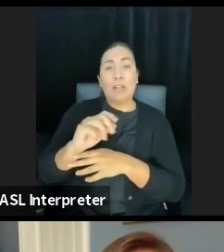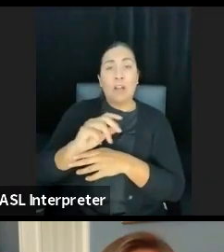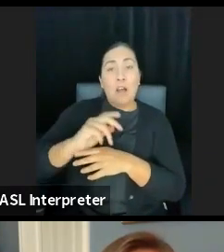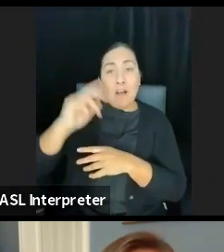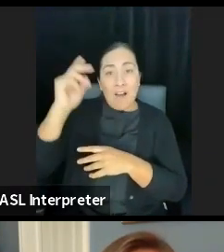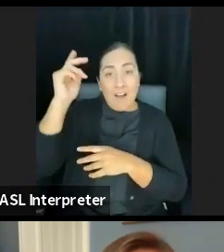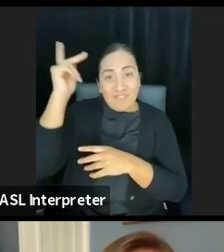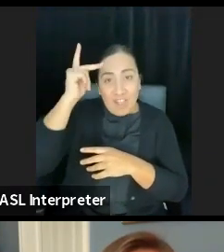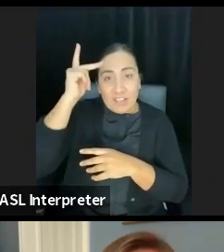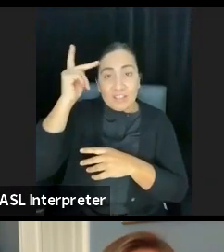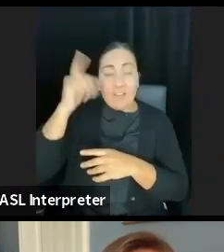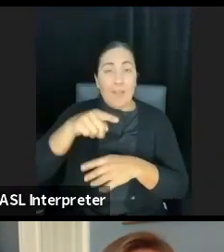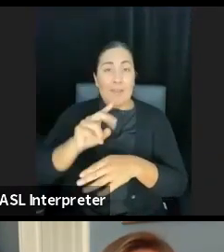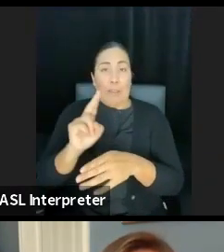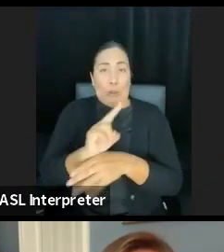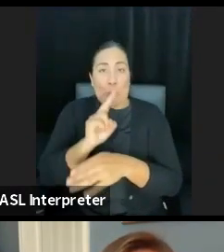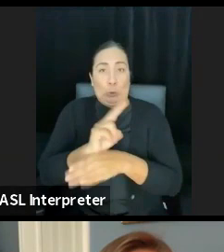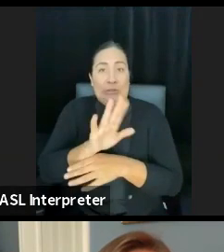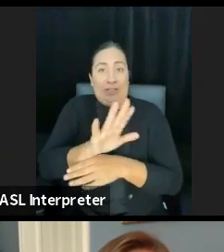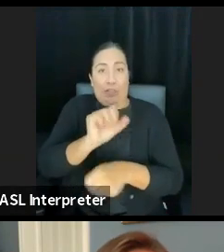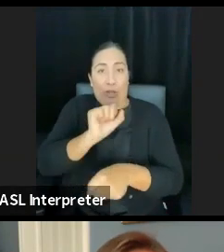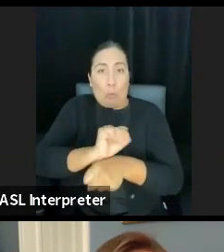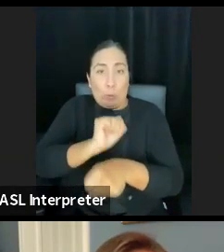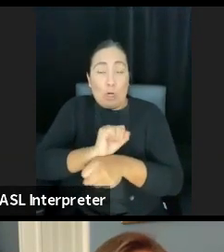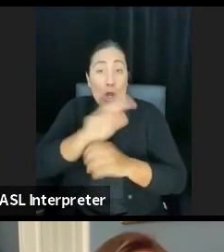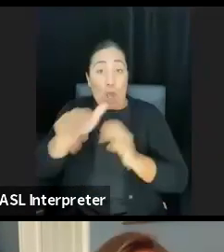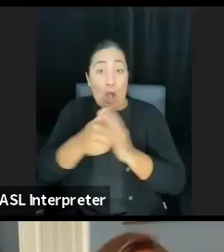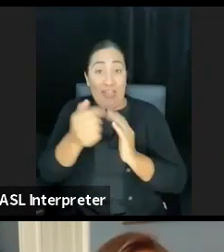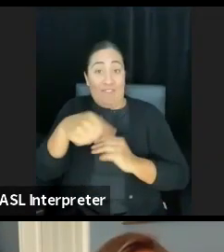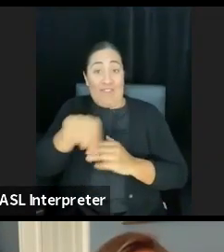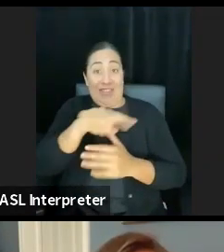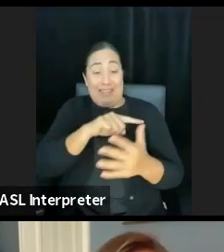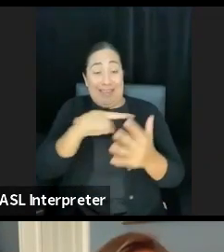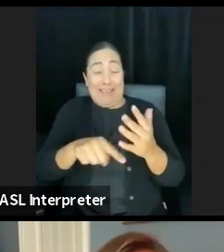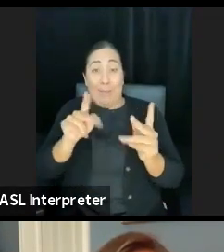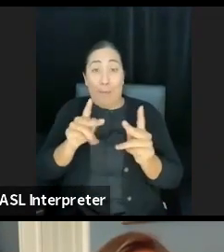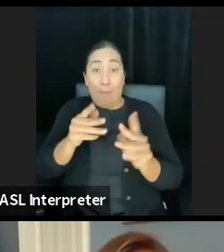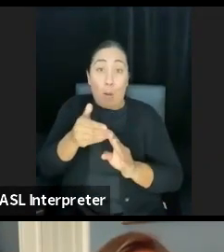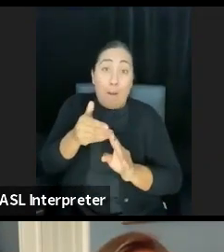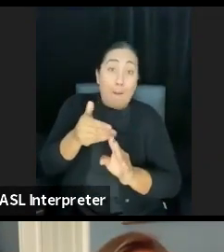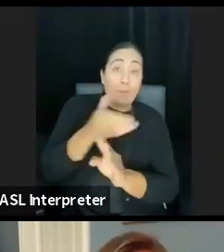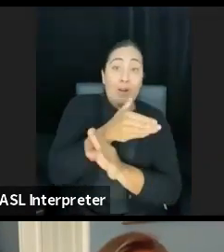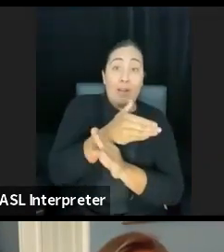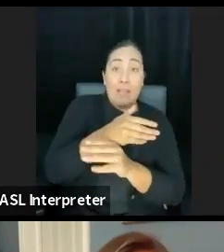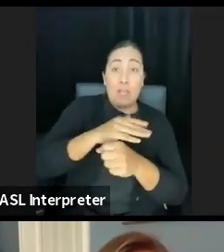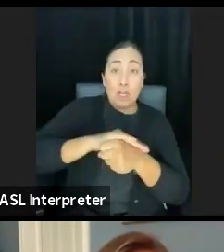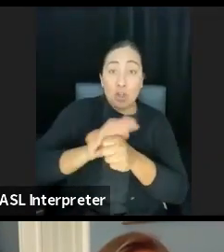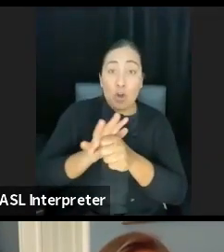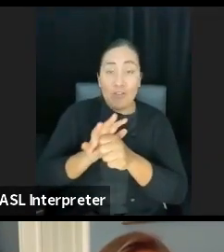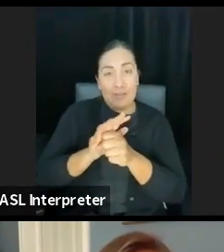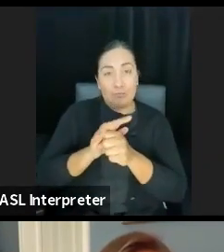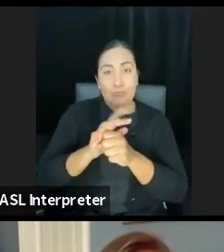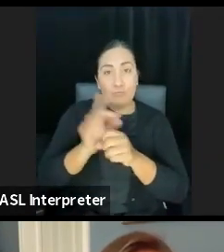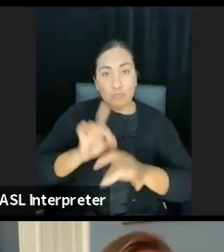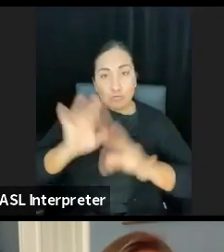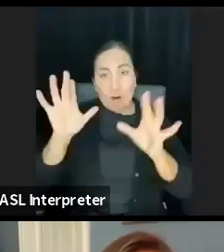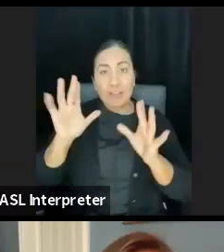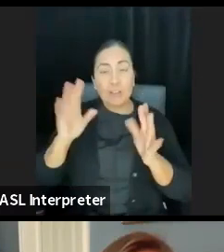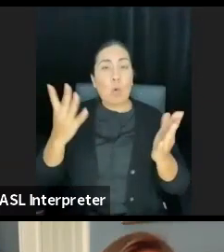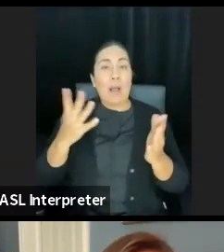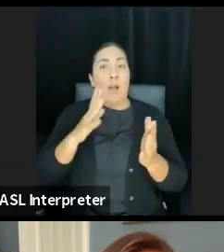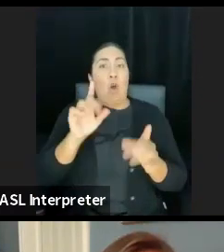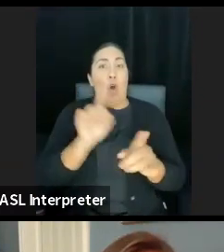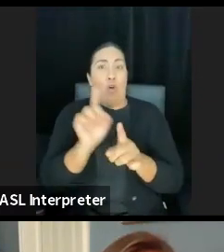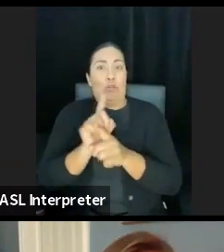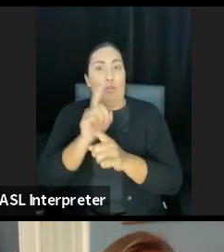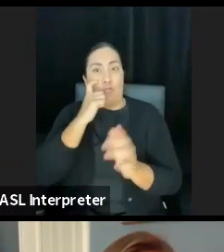work, all of these humans, pre the COVID crisis, that they've also found useful during this time. And then we've also